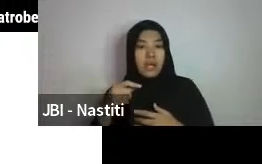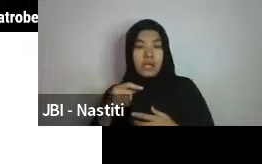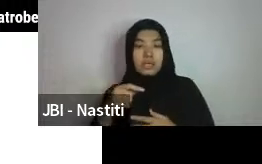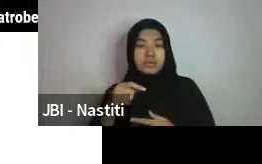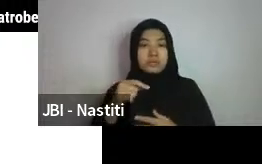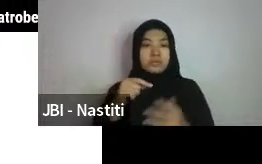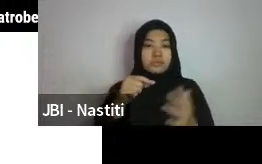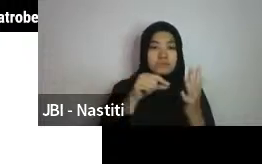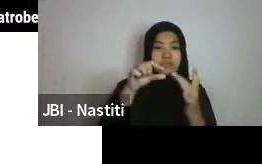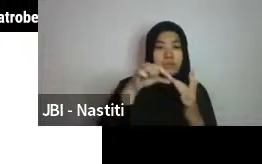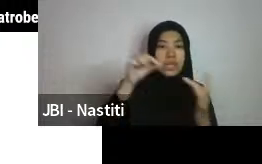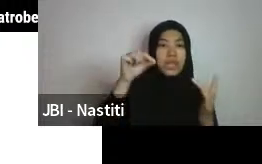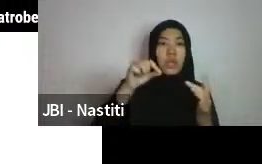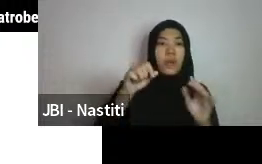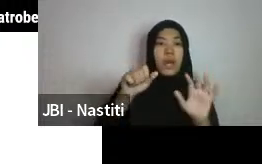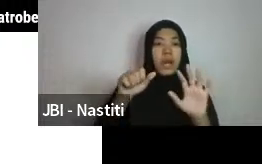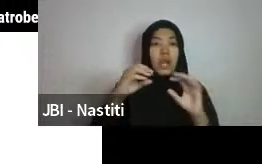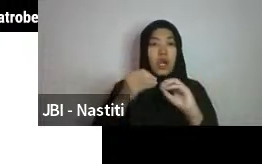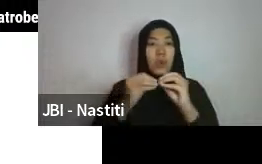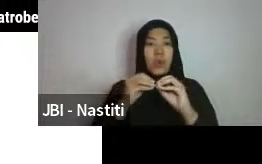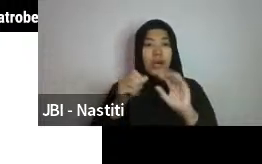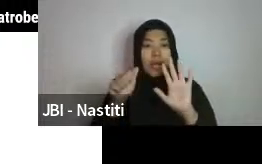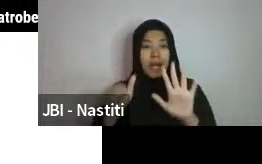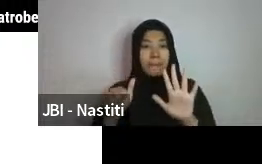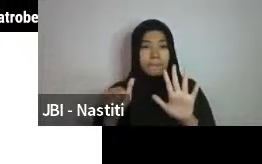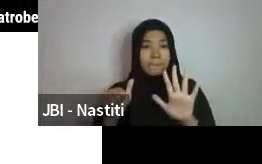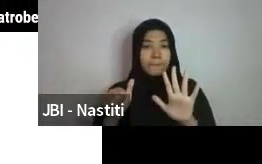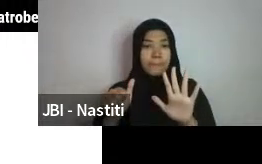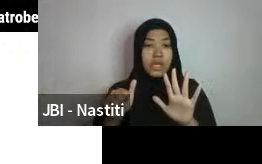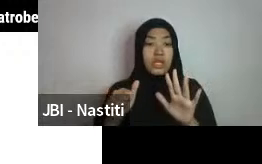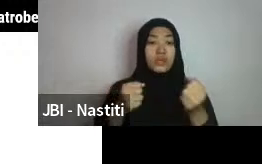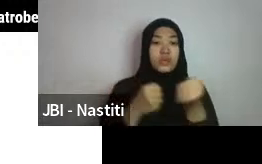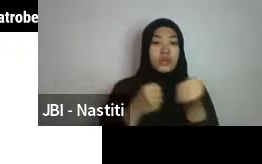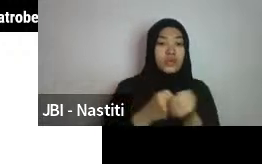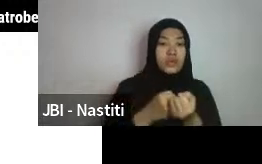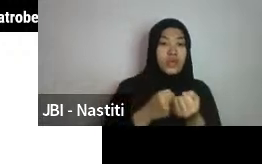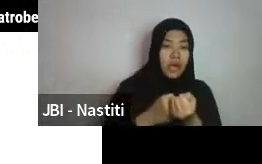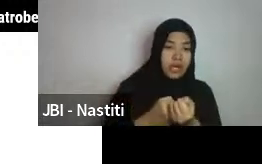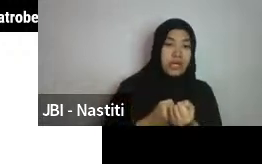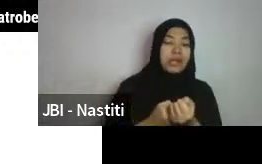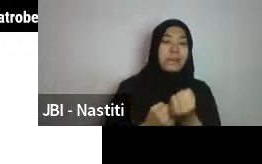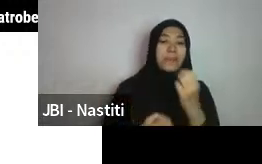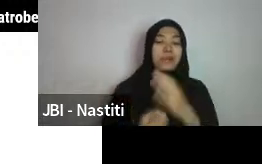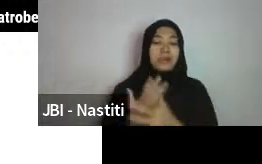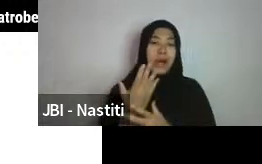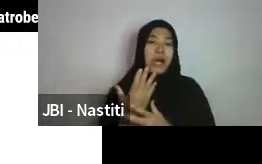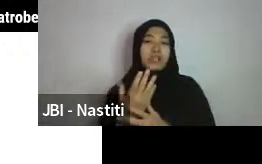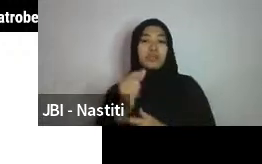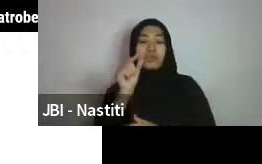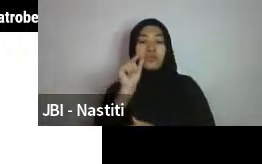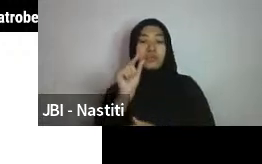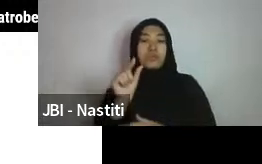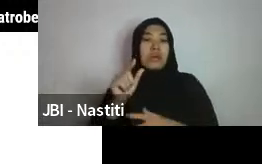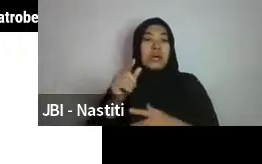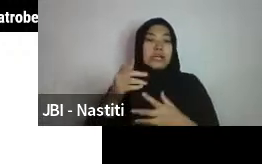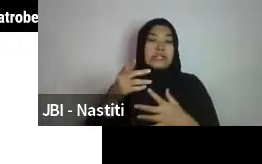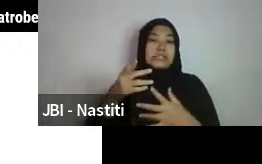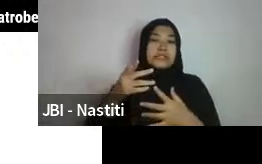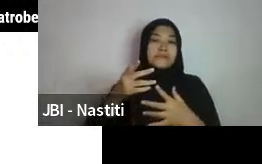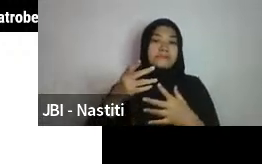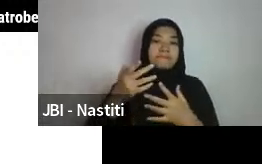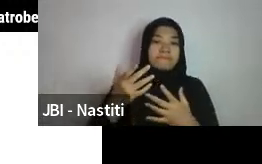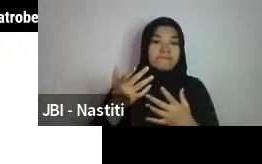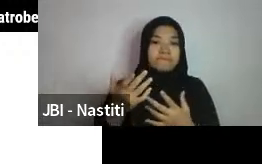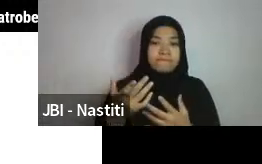support. And one of the recommendations for this element was or is to upskill the mental health workforce